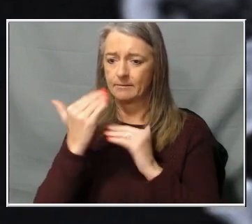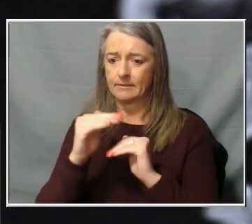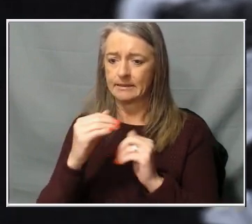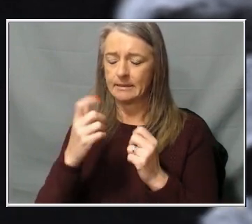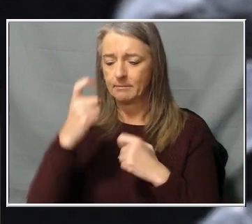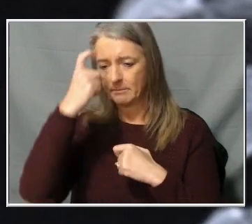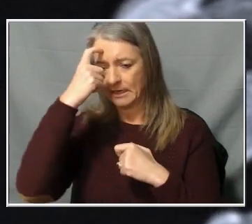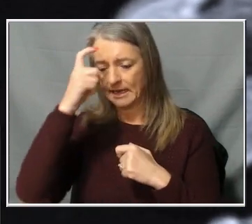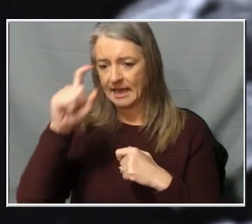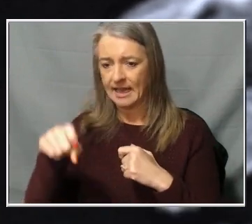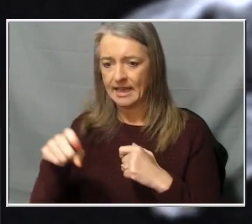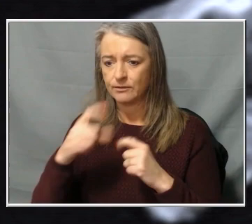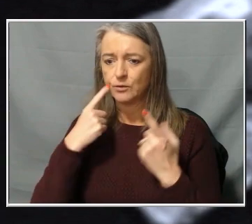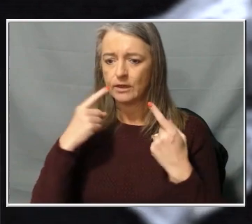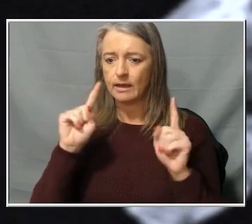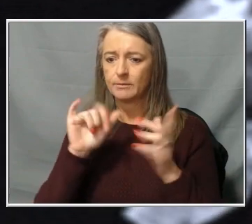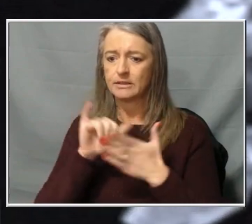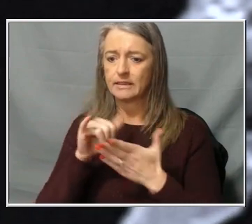I said, I have to accomplish this